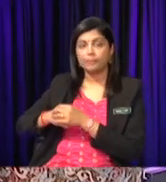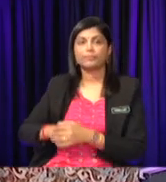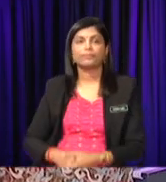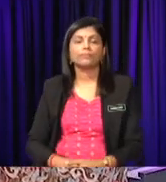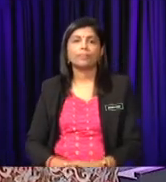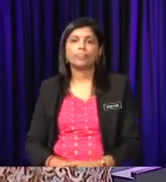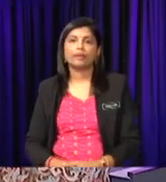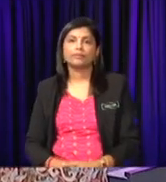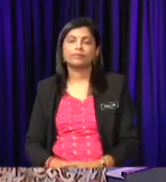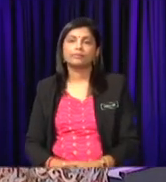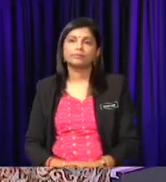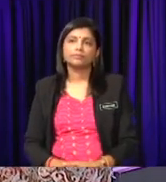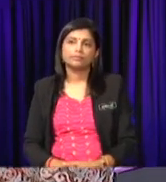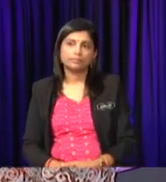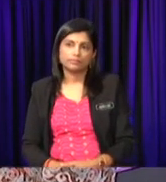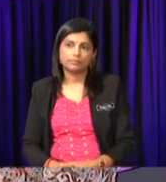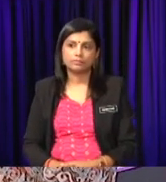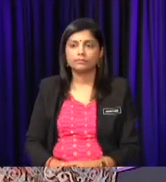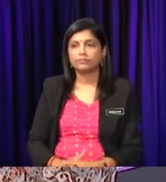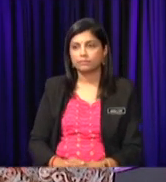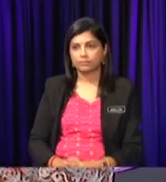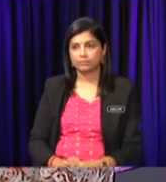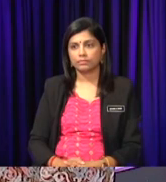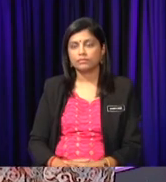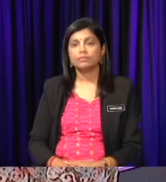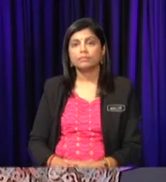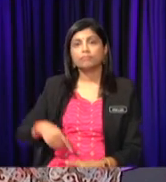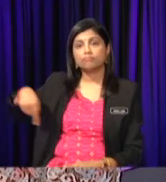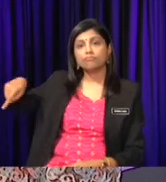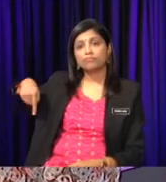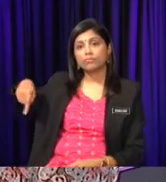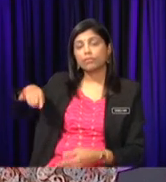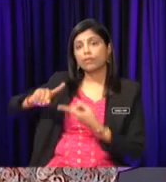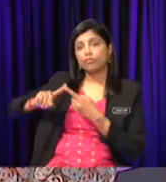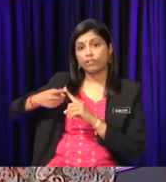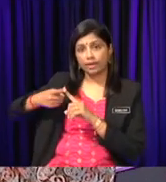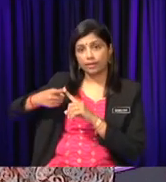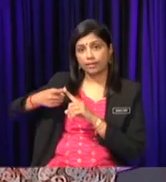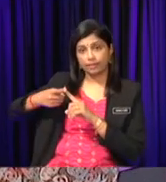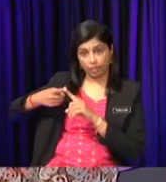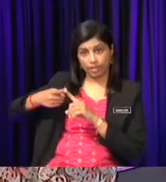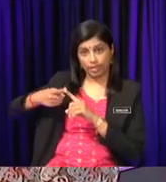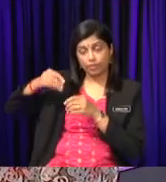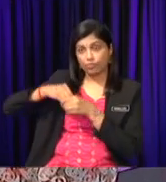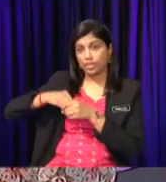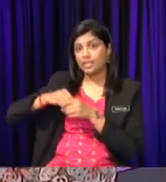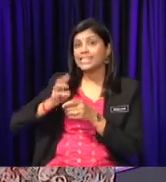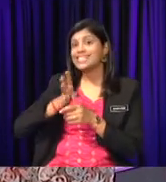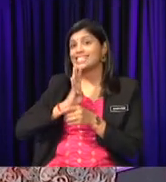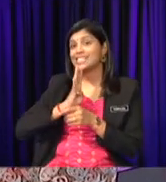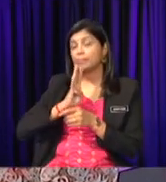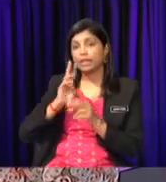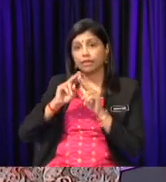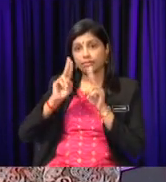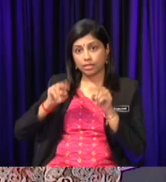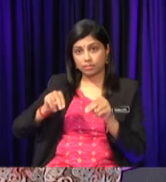work. I see. Okay? All right. So, let's say Shafika and I, we are paired. And we have a plan. Mm-hmm. Okay, Shafika,